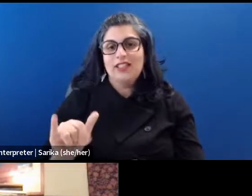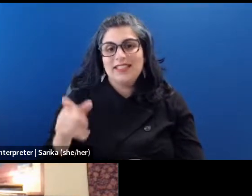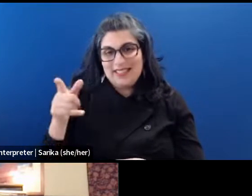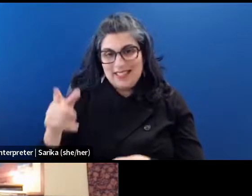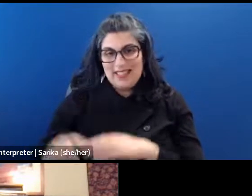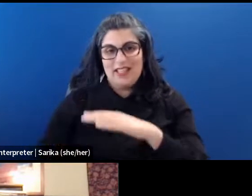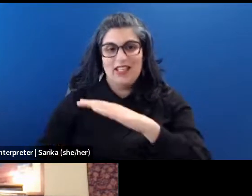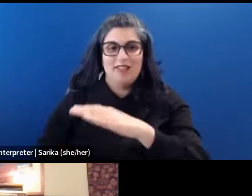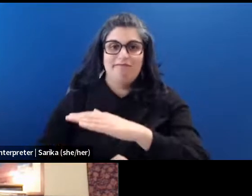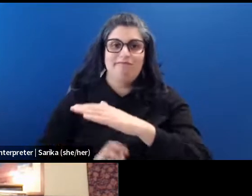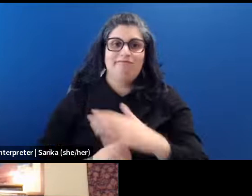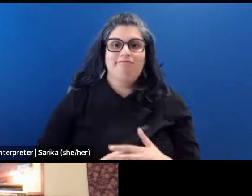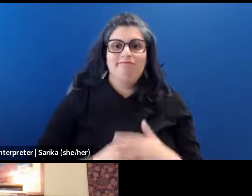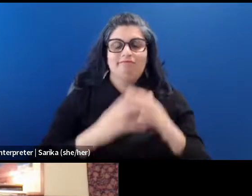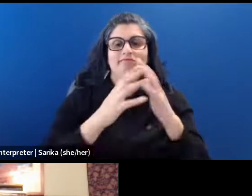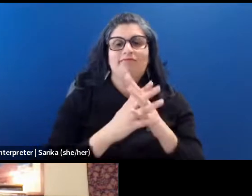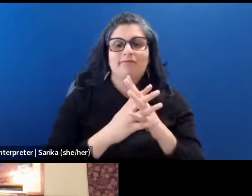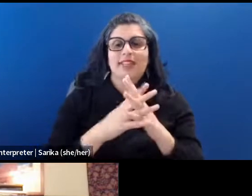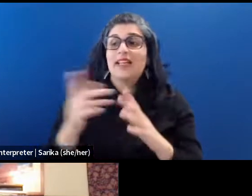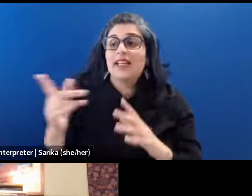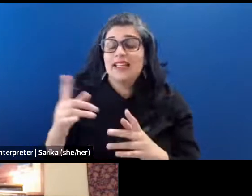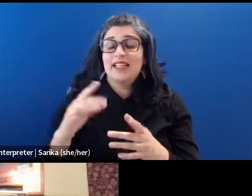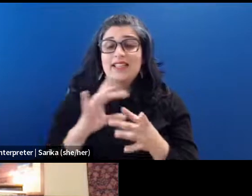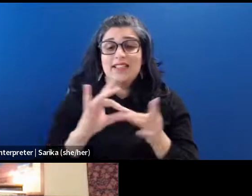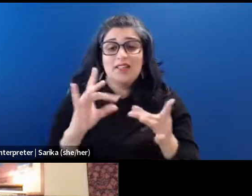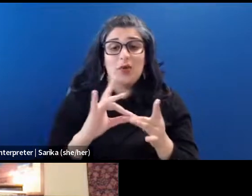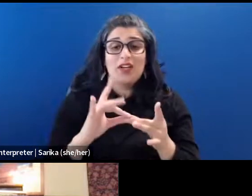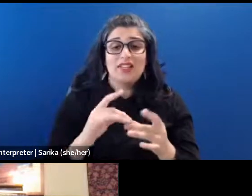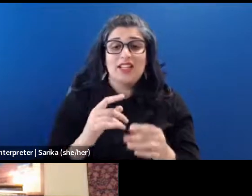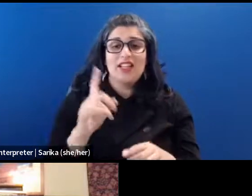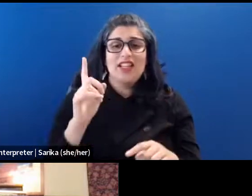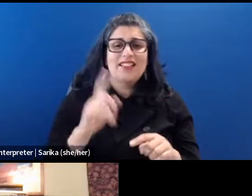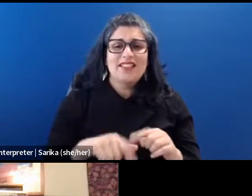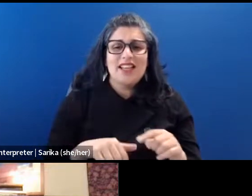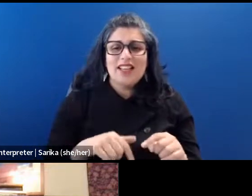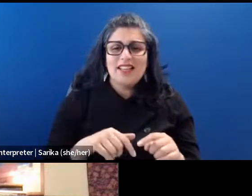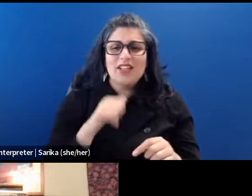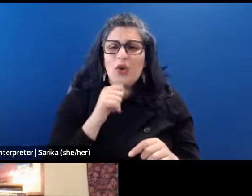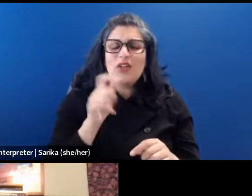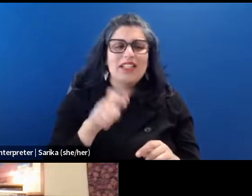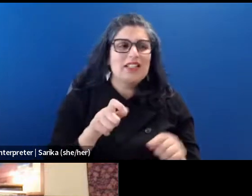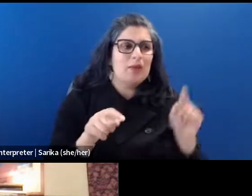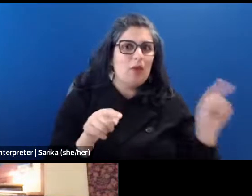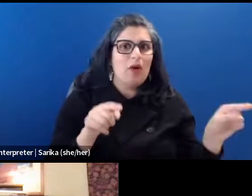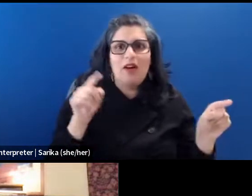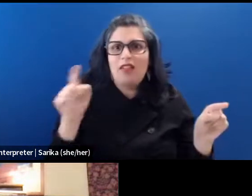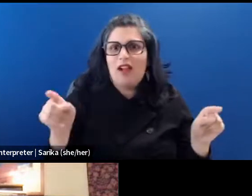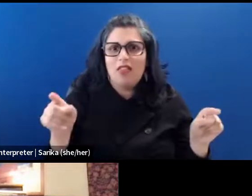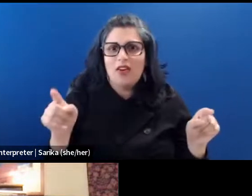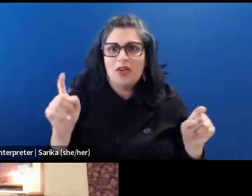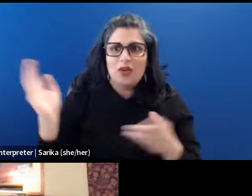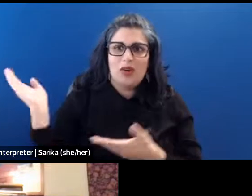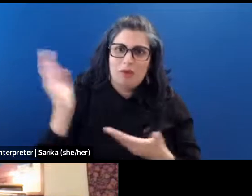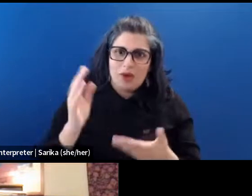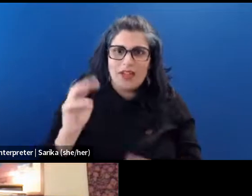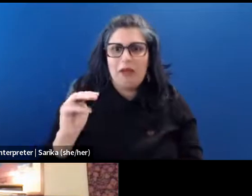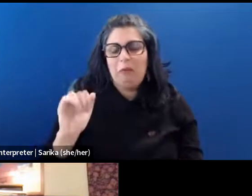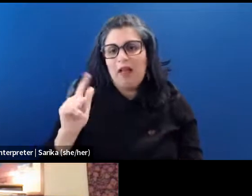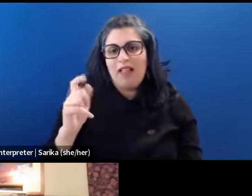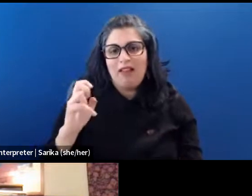for saying it doesn't have to be an either or. You can bring Malcolm X and Martin Luther King into the